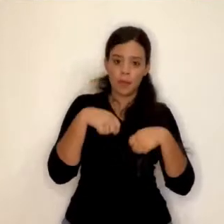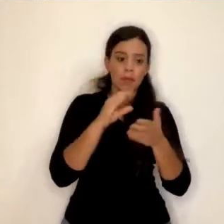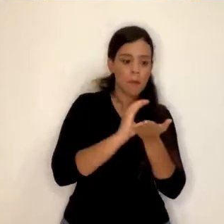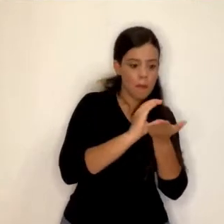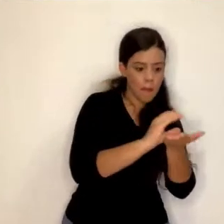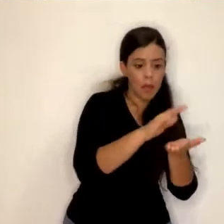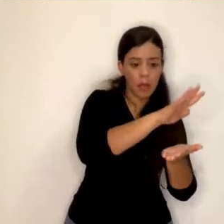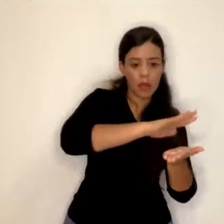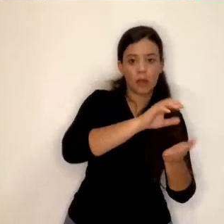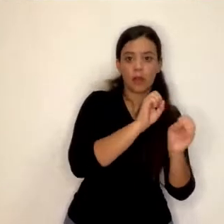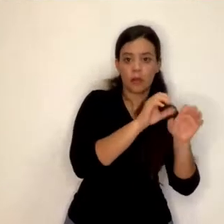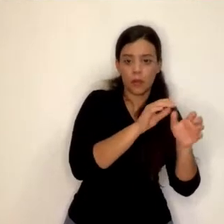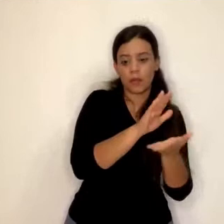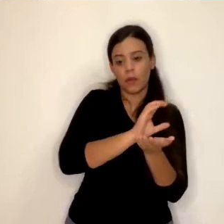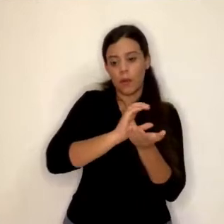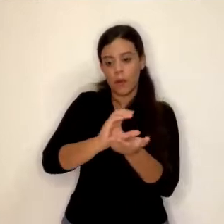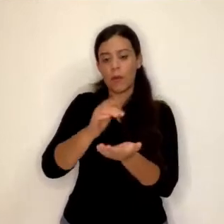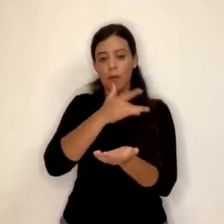cuts for